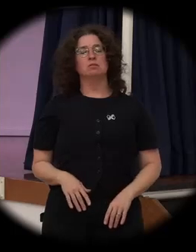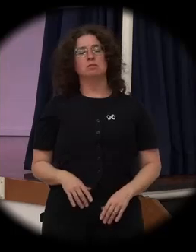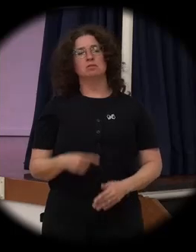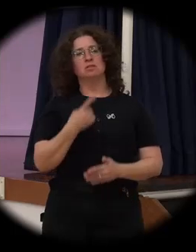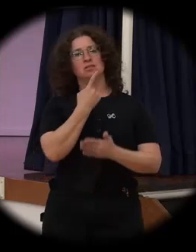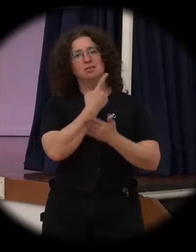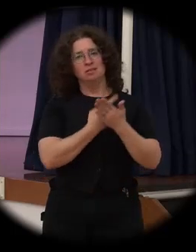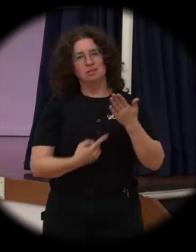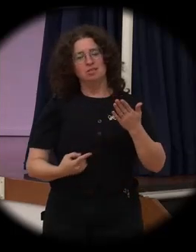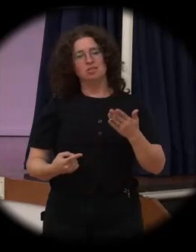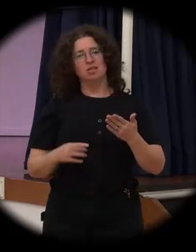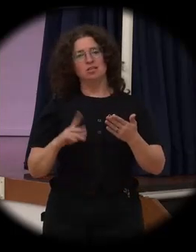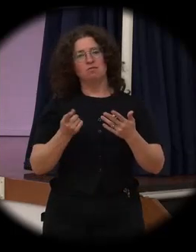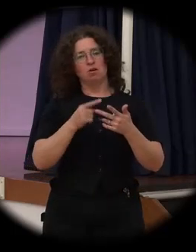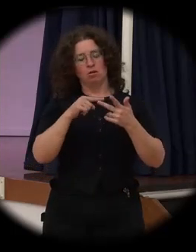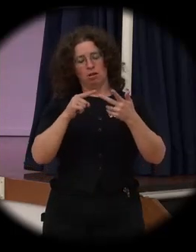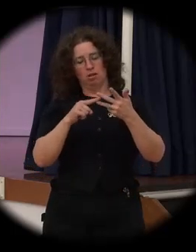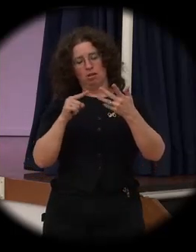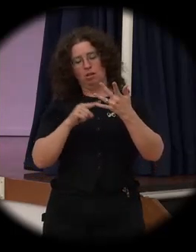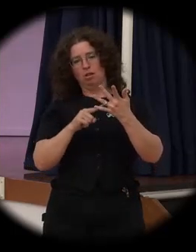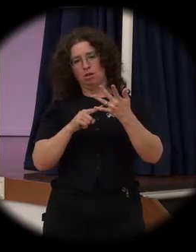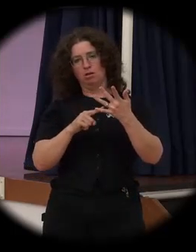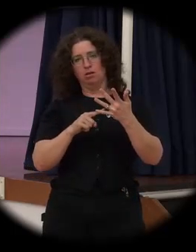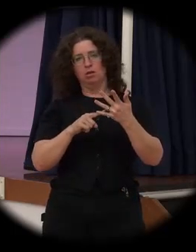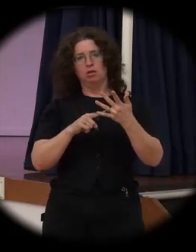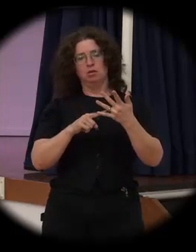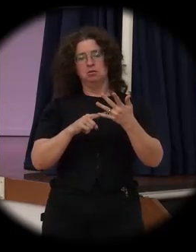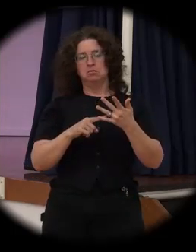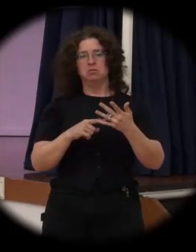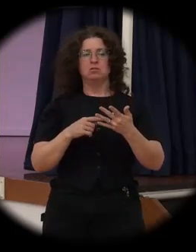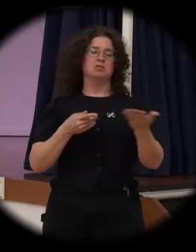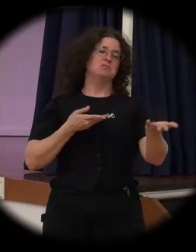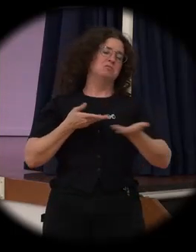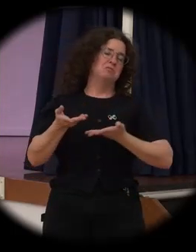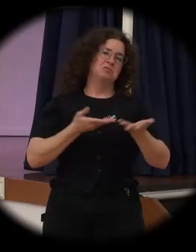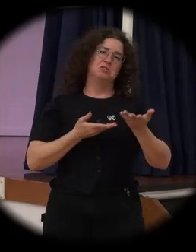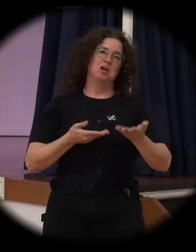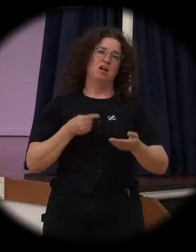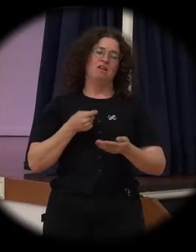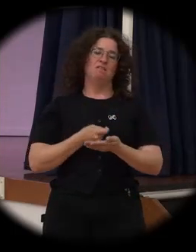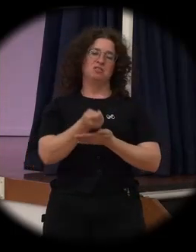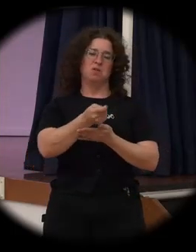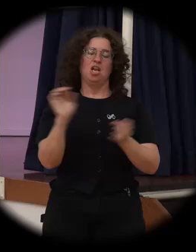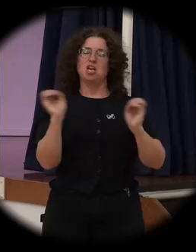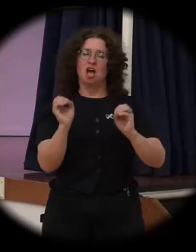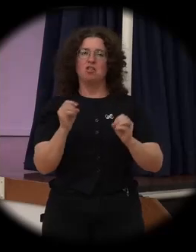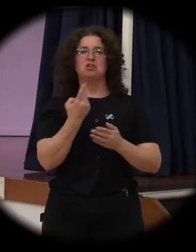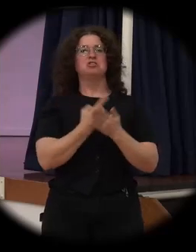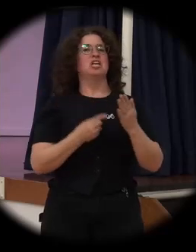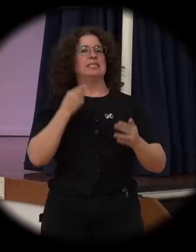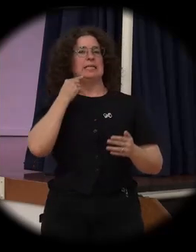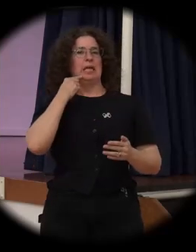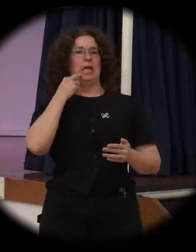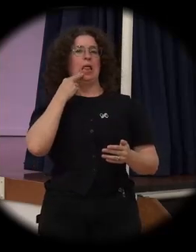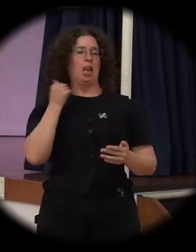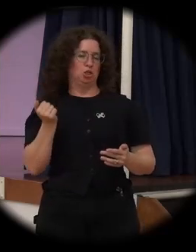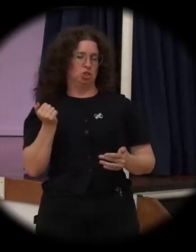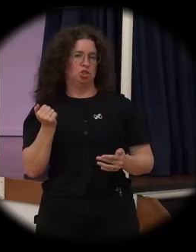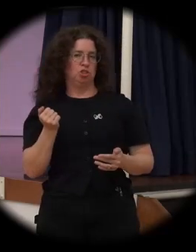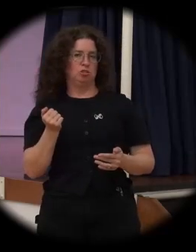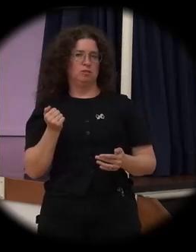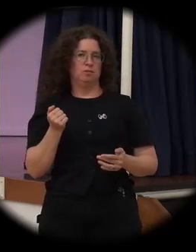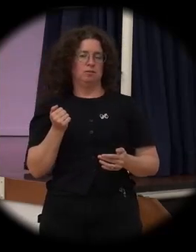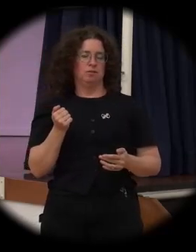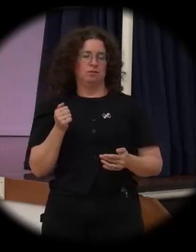to actually make the rest of it happen. And no service fees, a couple of dollars a month in electricity. And then we utilize lots of bonus features as well,